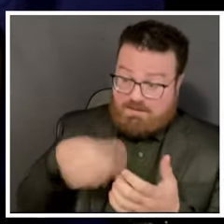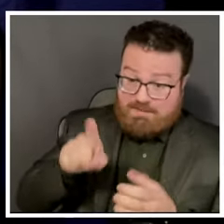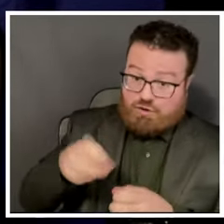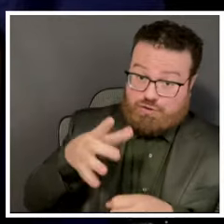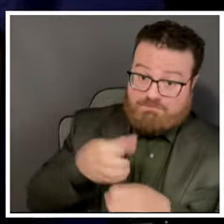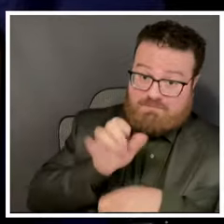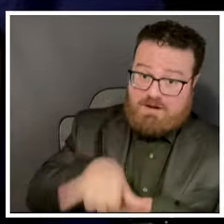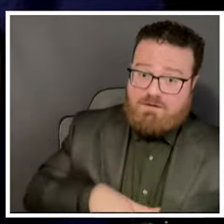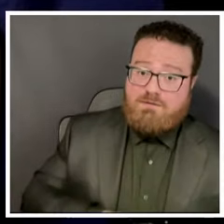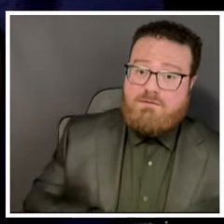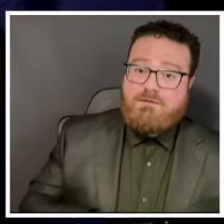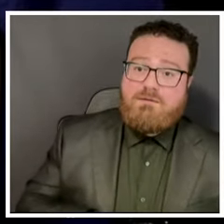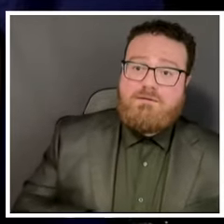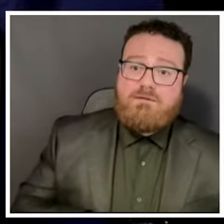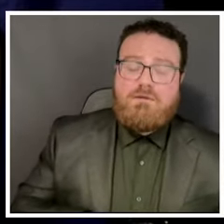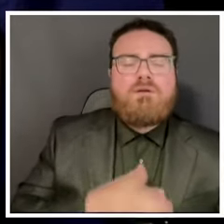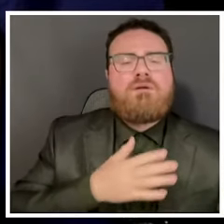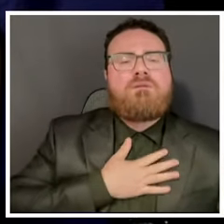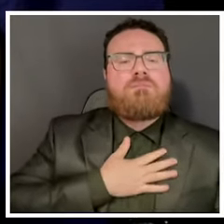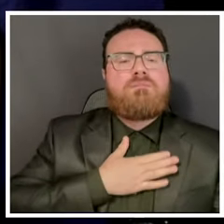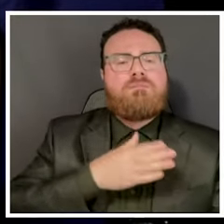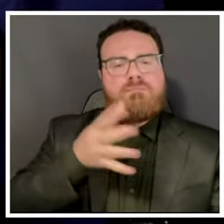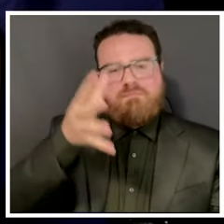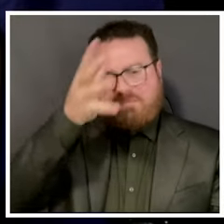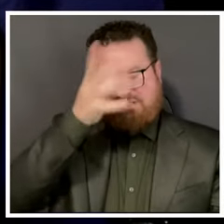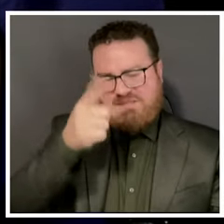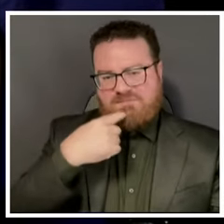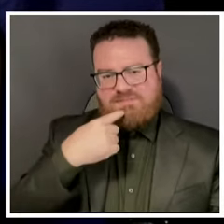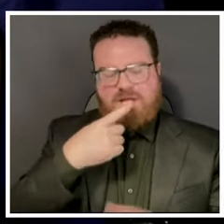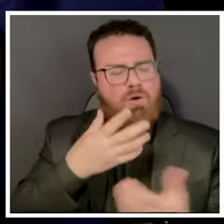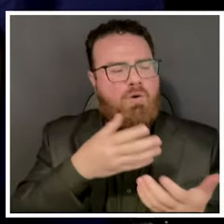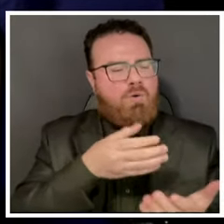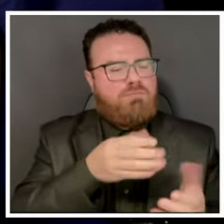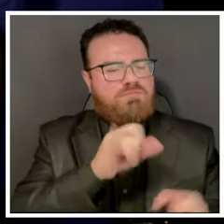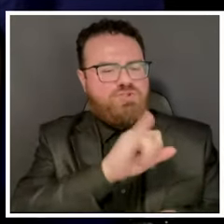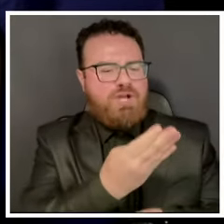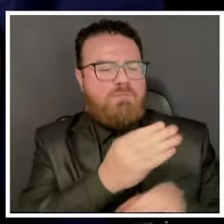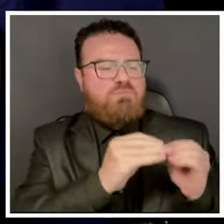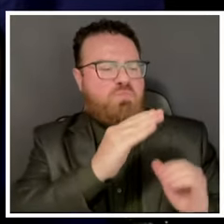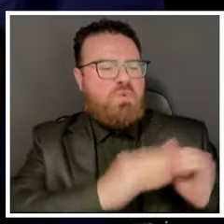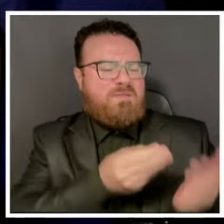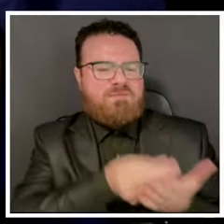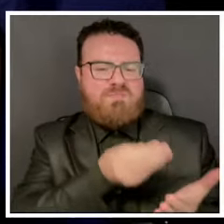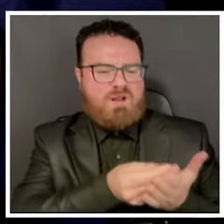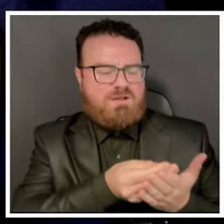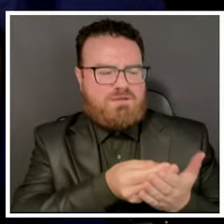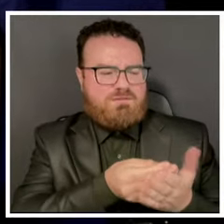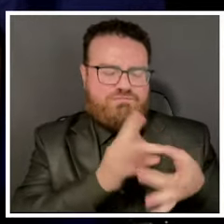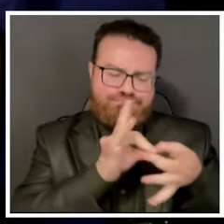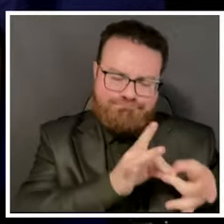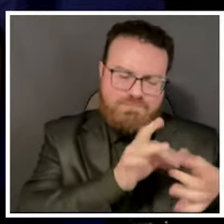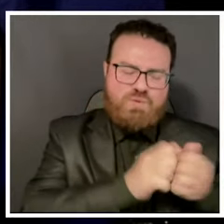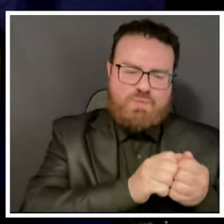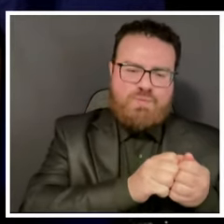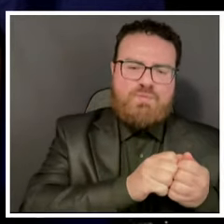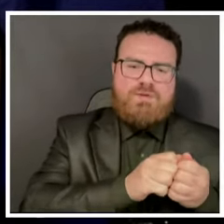had a saying. He said, Joey, a job's about a lot more than a paycheck. It's about your dignity. It's about respect. It's about being able